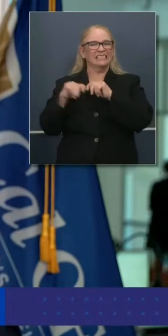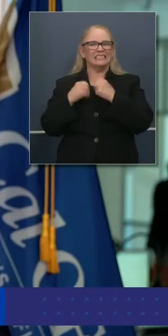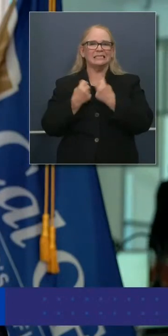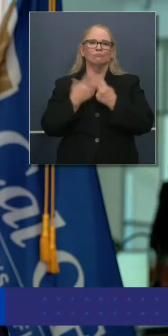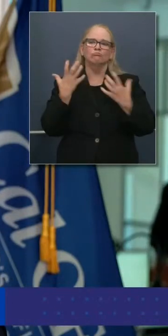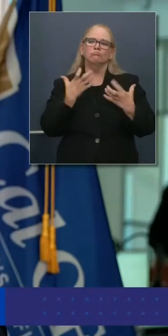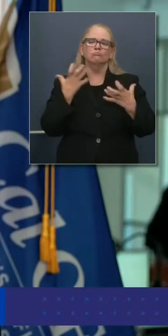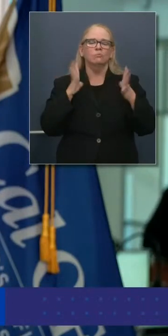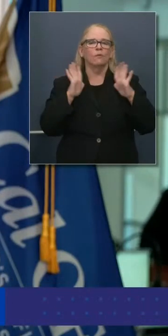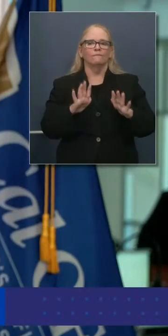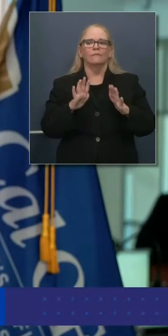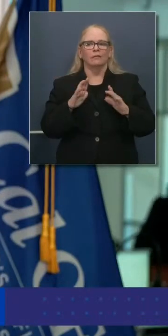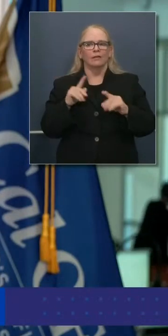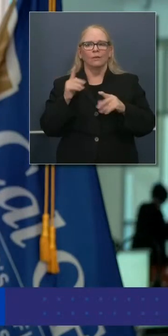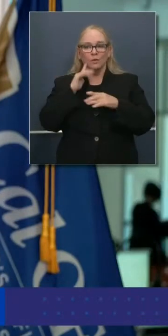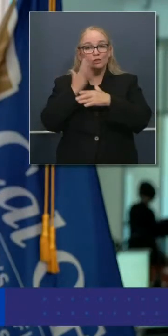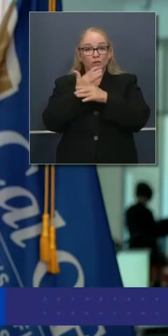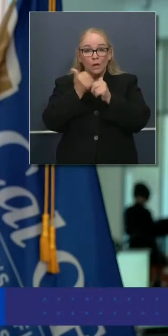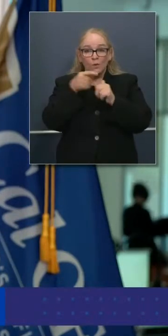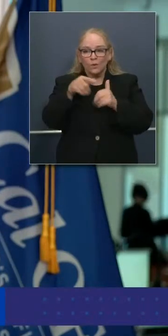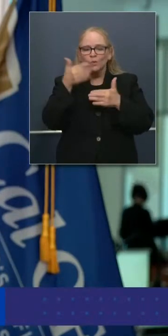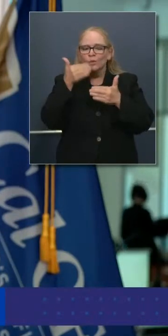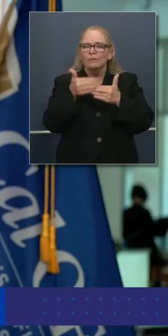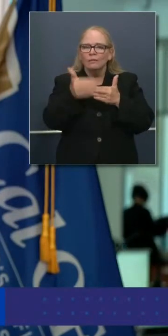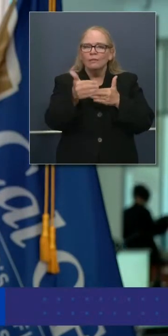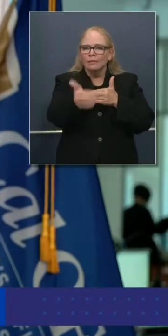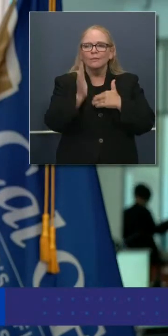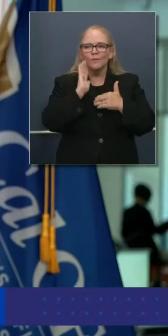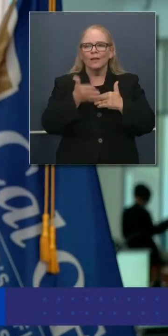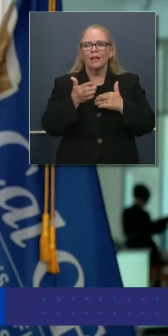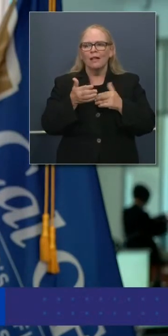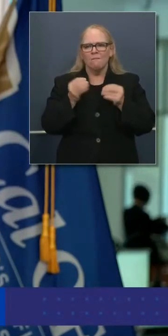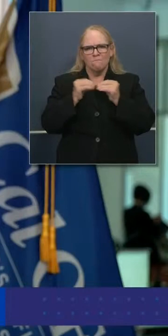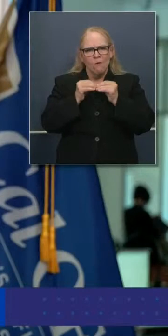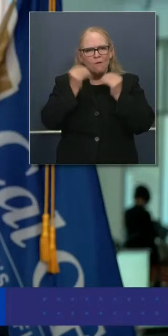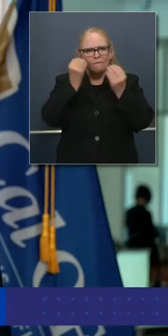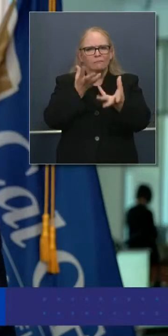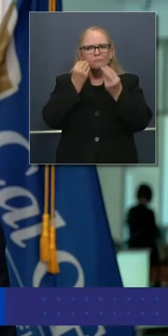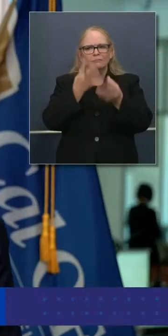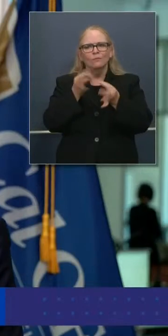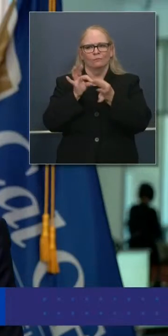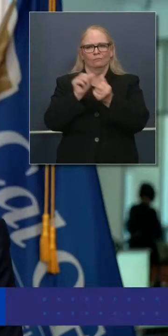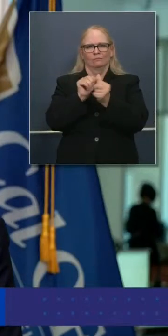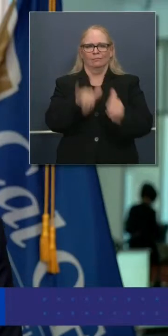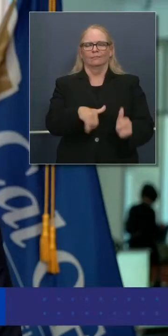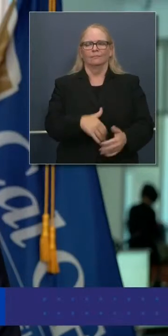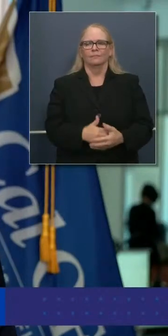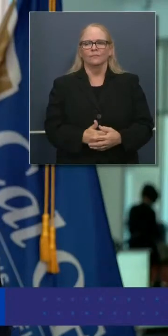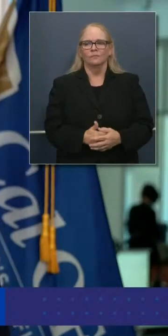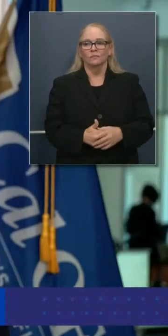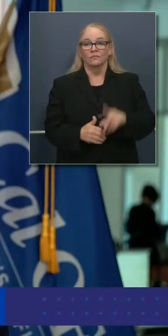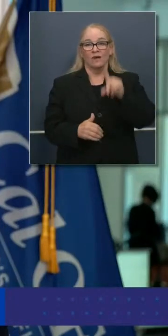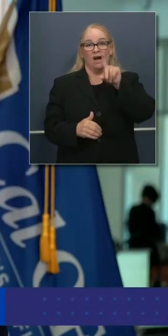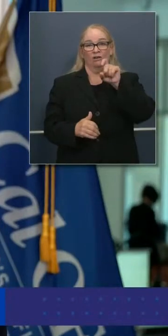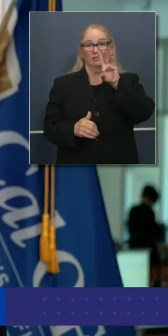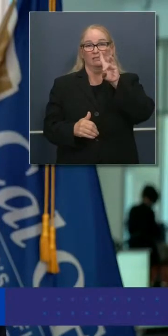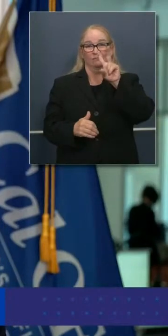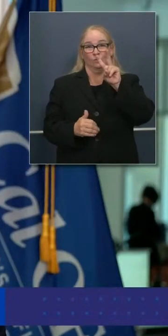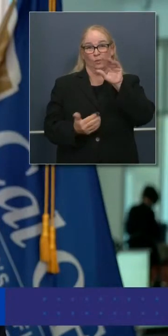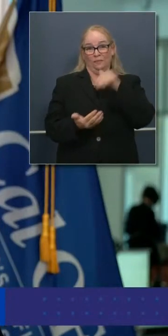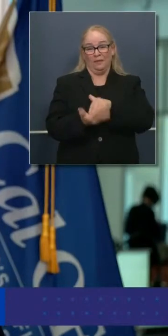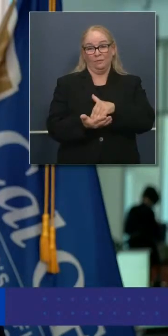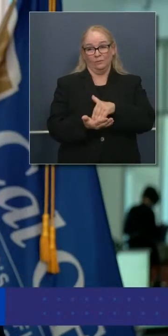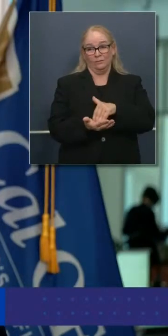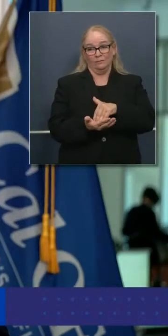as well to improve our performance. And again, it's not just total number of tests, 172,000 that we report